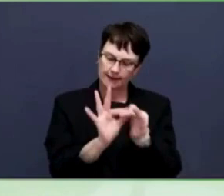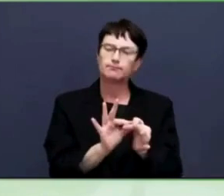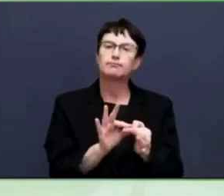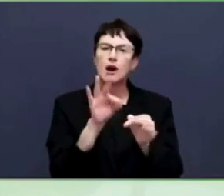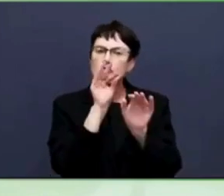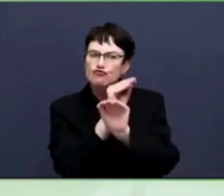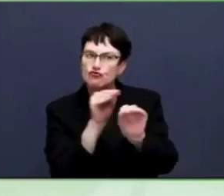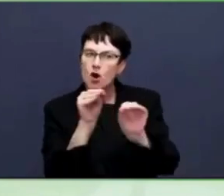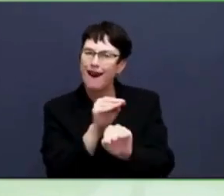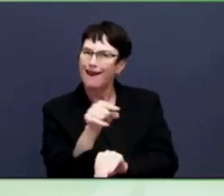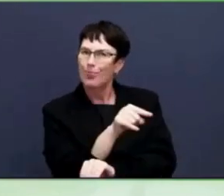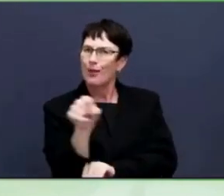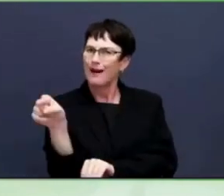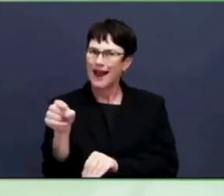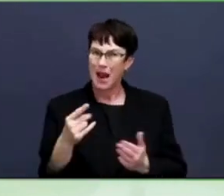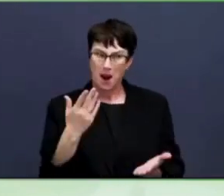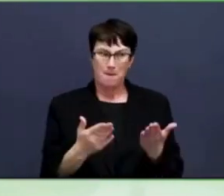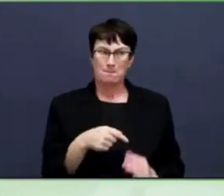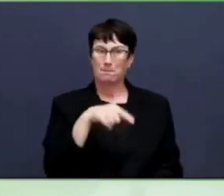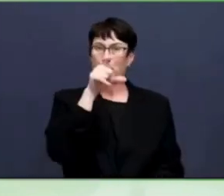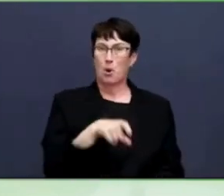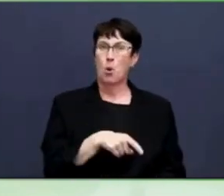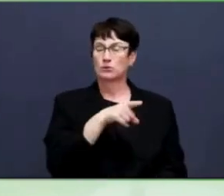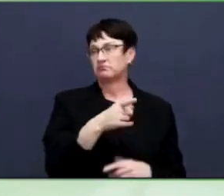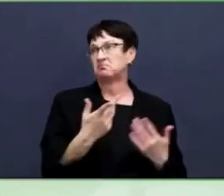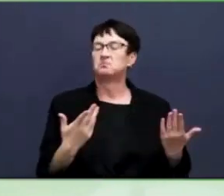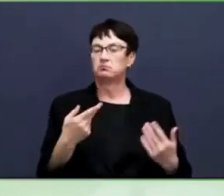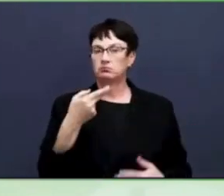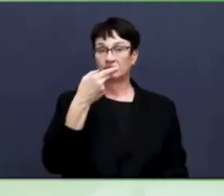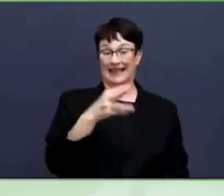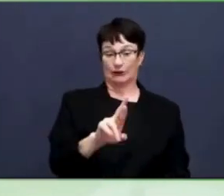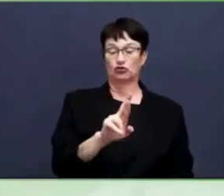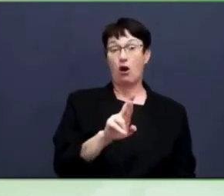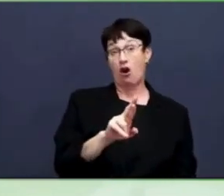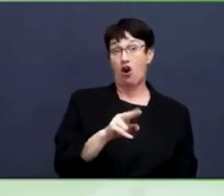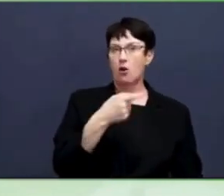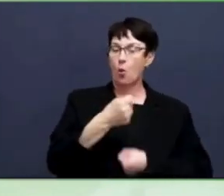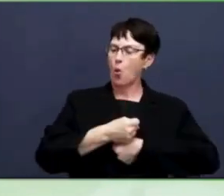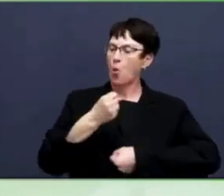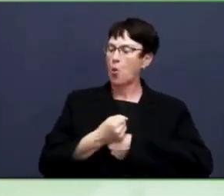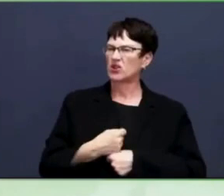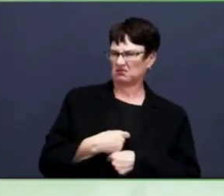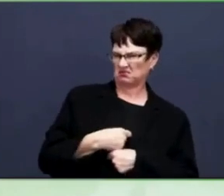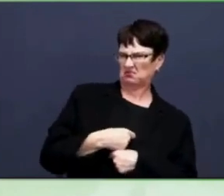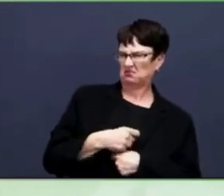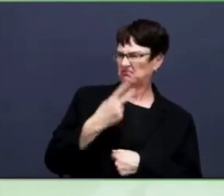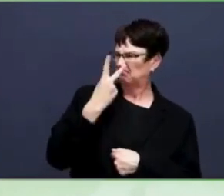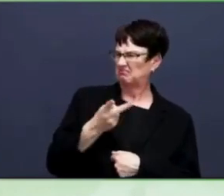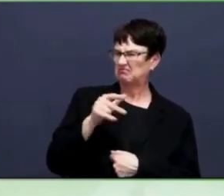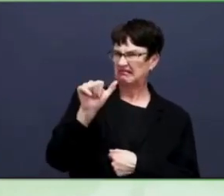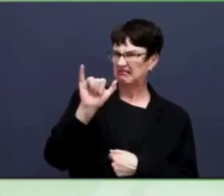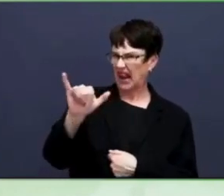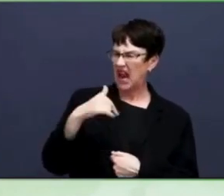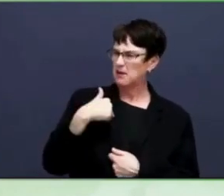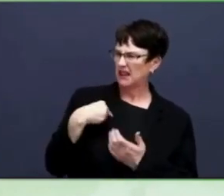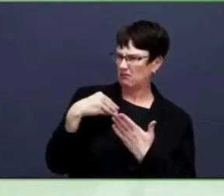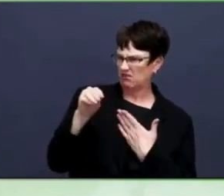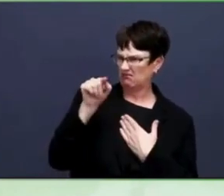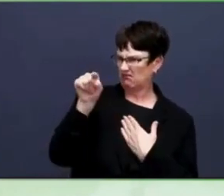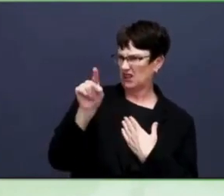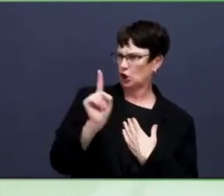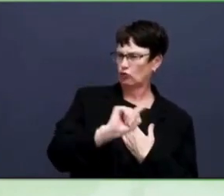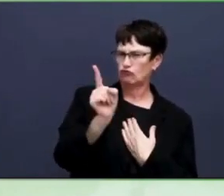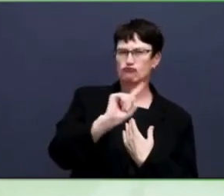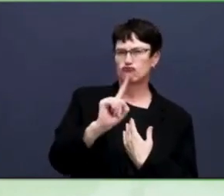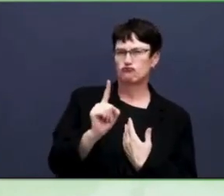buy an AI tool that's going to be dropped into a standardized process while the developers tell you they've removed all human bias?